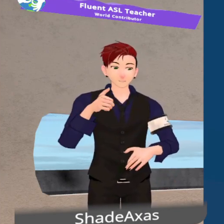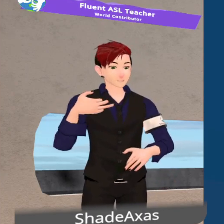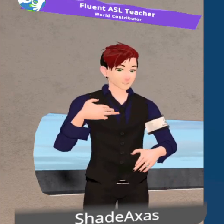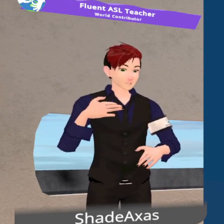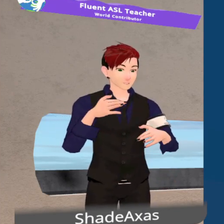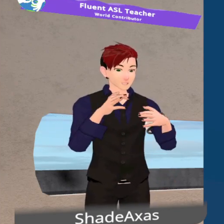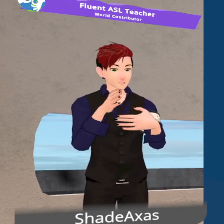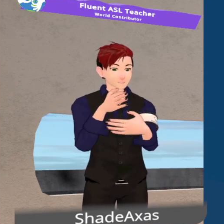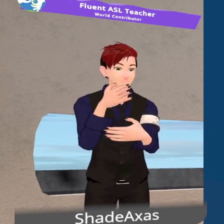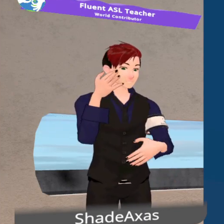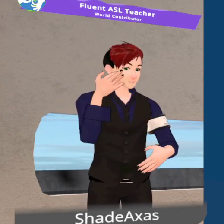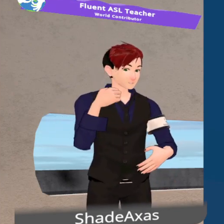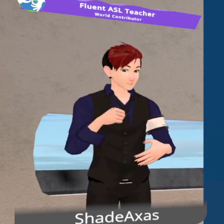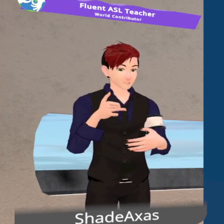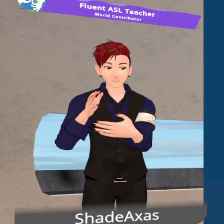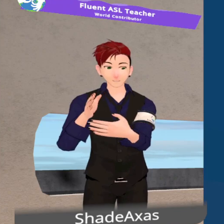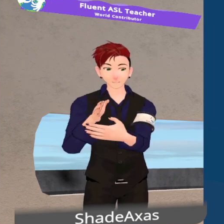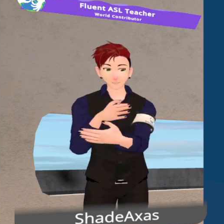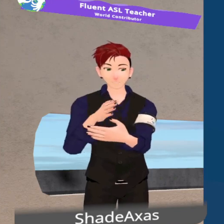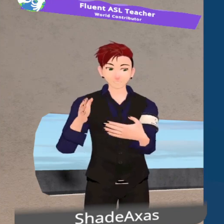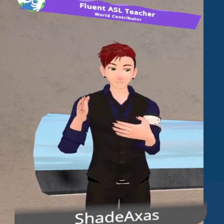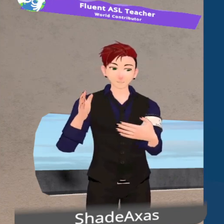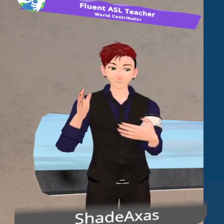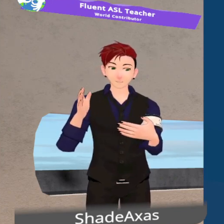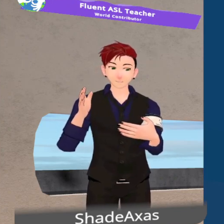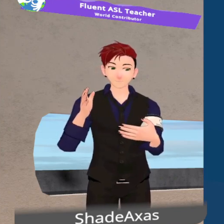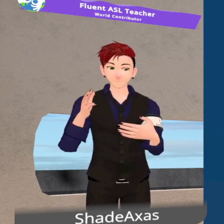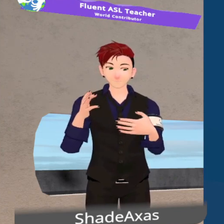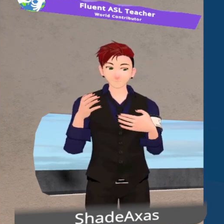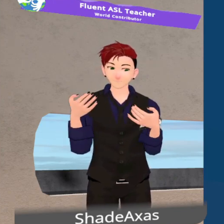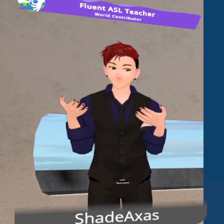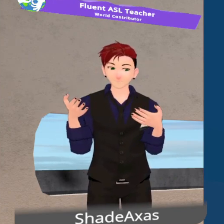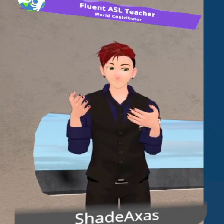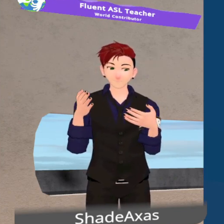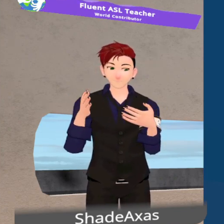still hearing. They don't have that shared experience, that shared